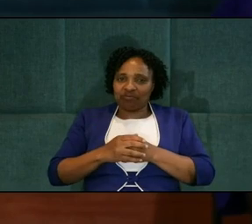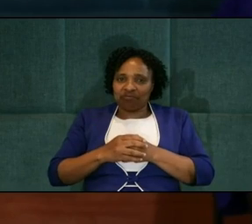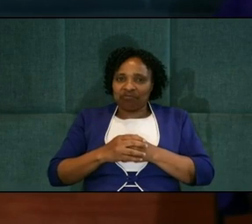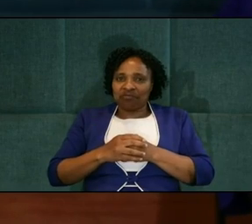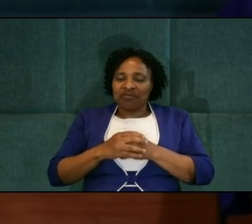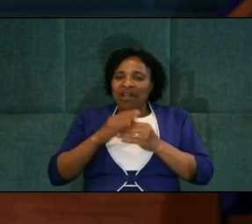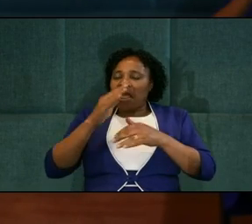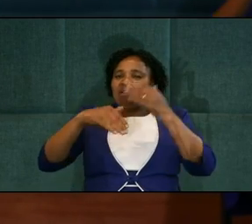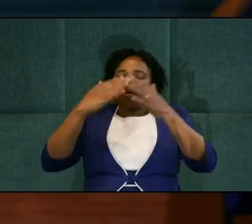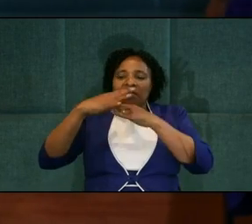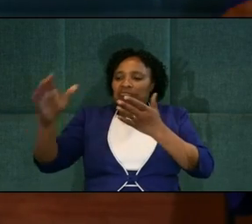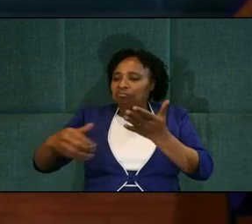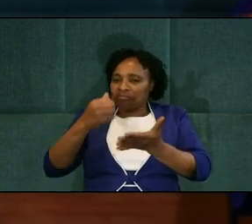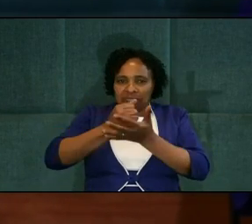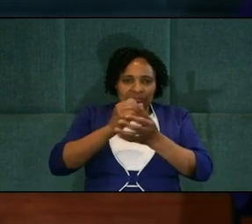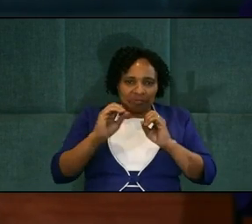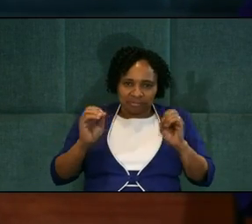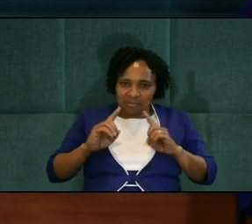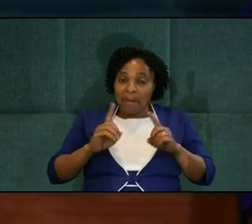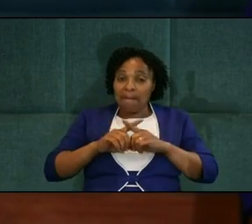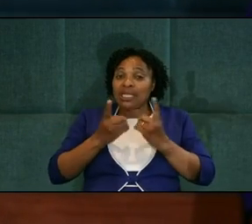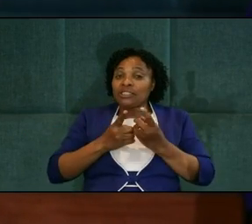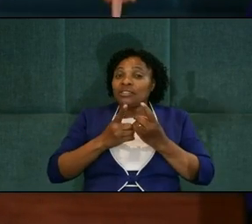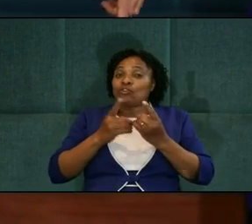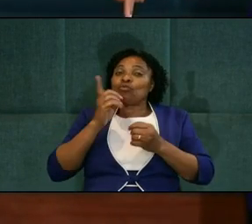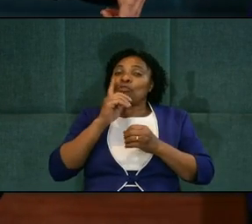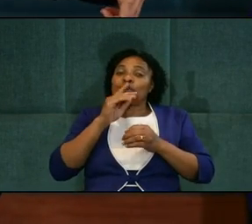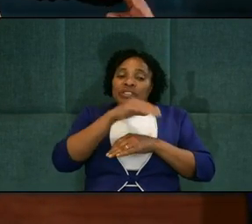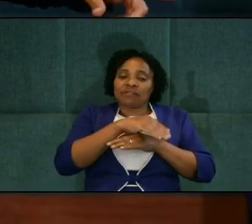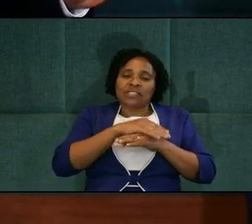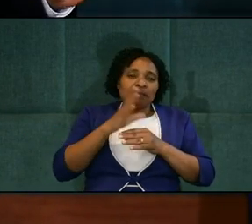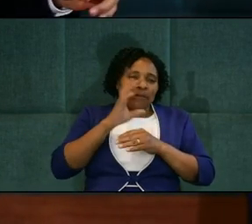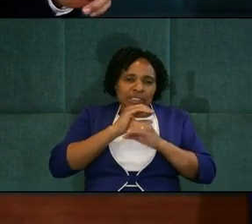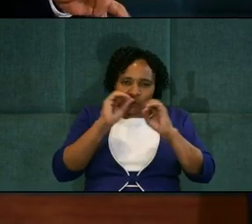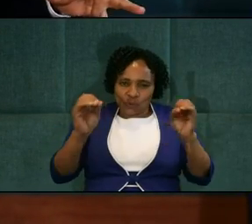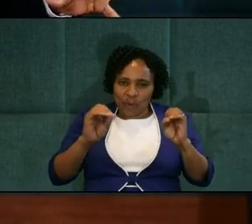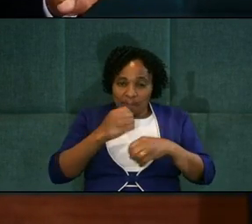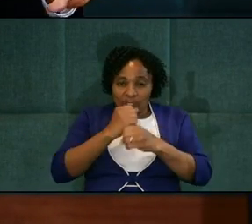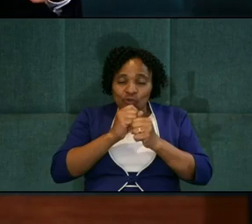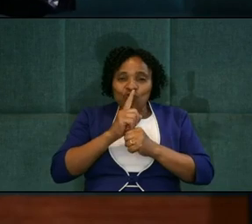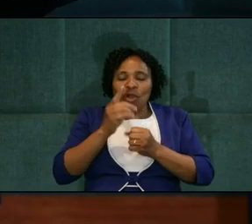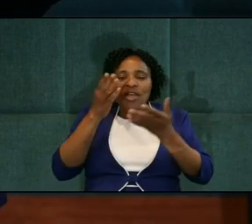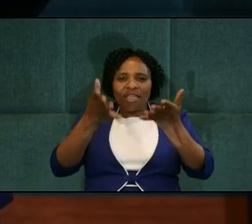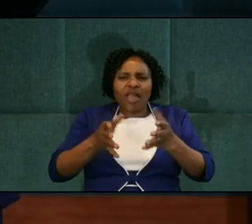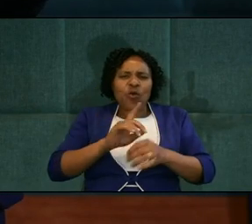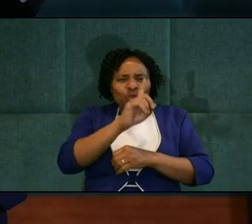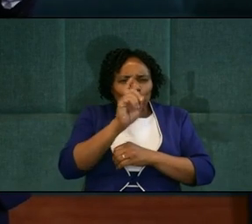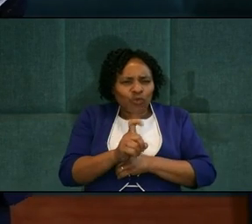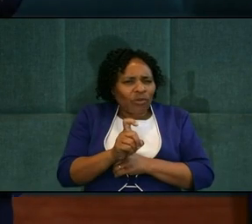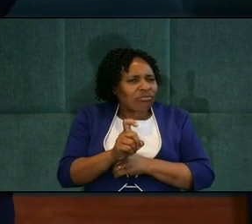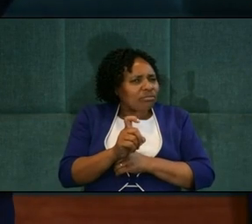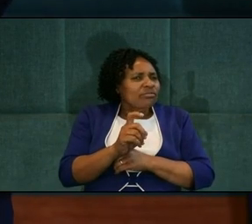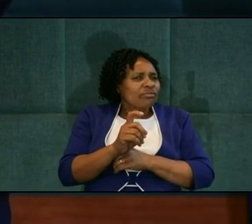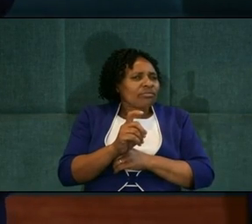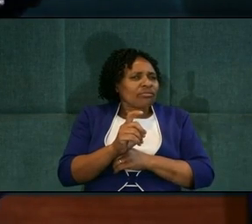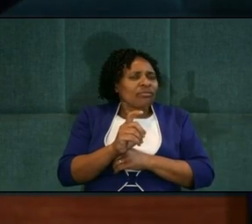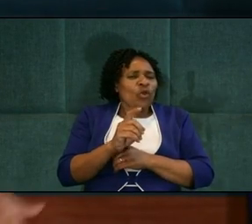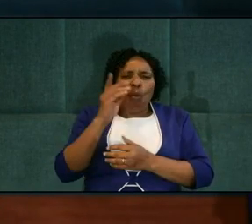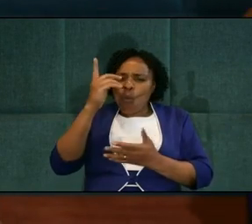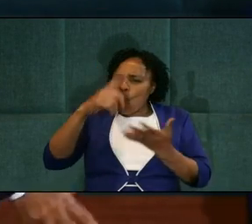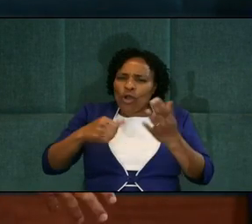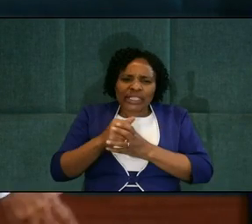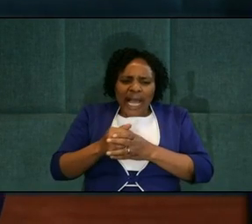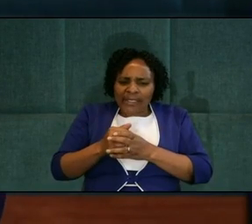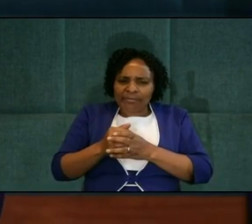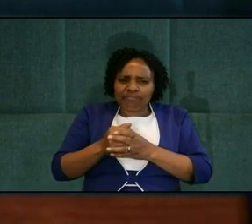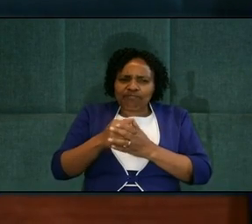now hiring. We're going to talk about that tomorrow evening. Don't miss it. Make sure you're here. But the big question is, what's the qualification